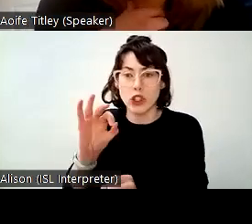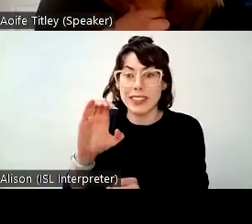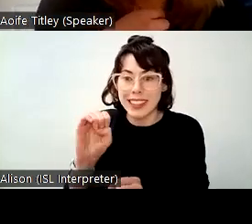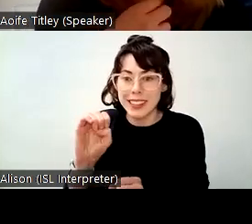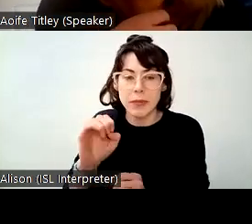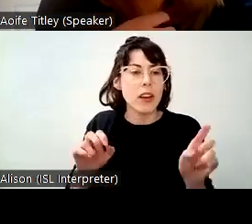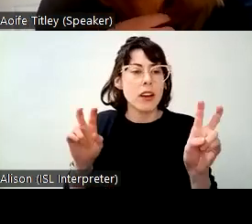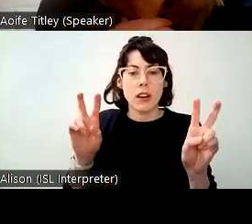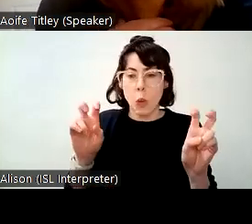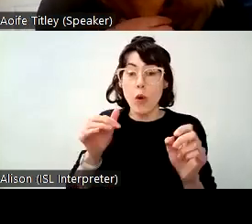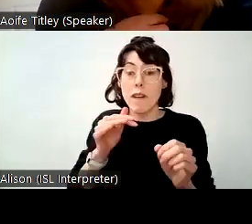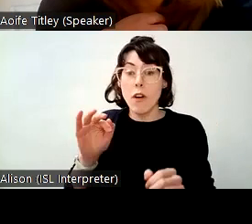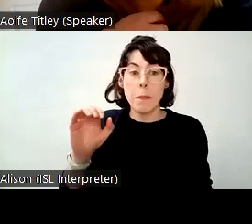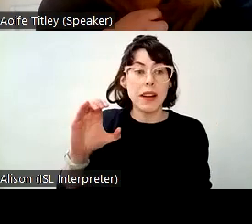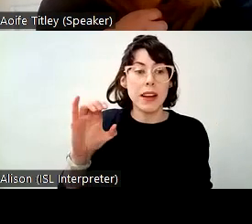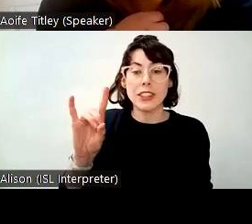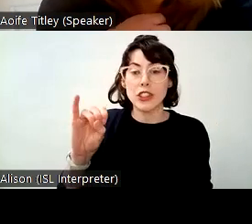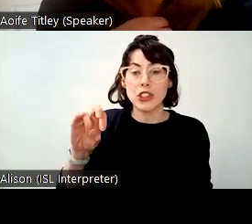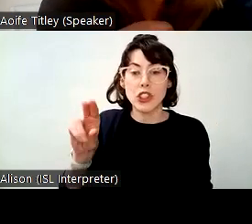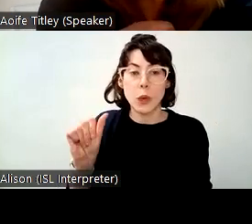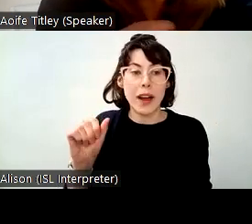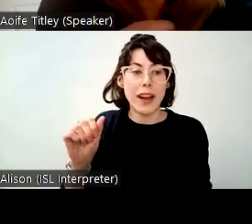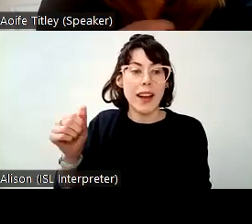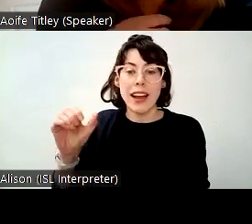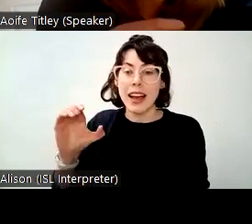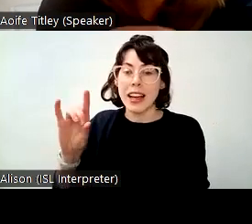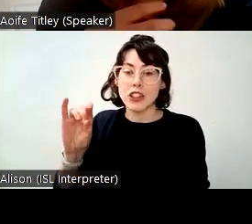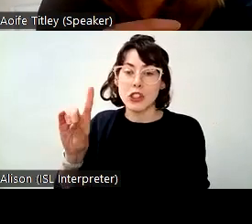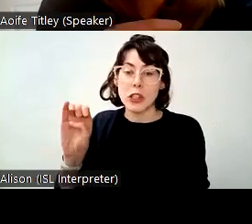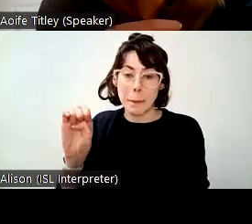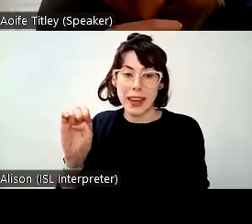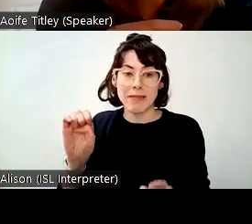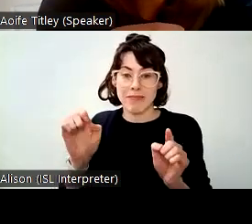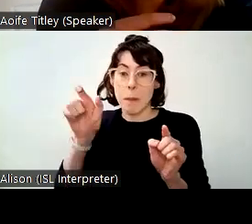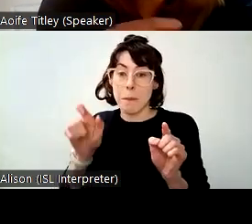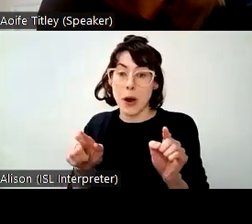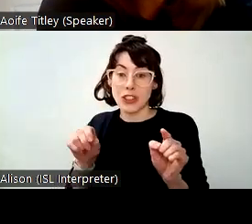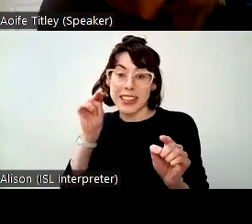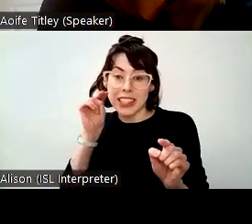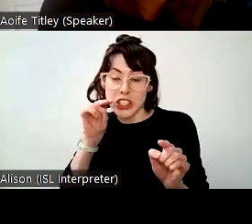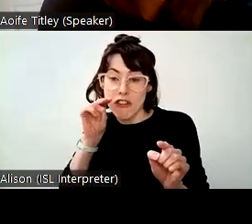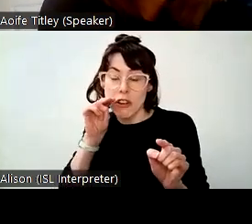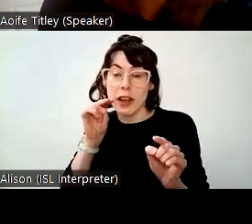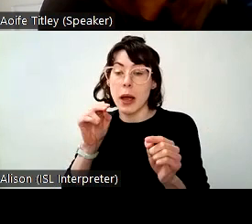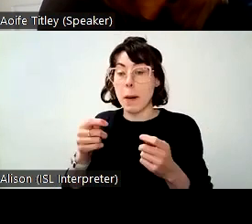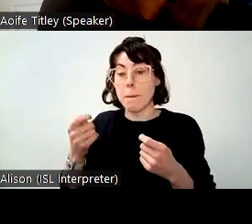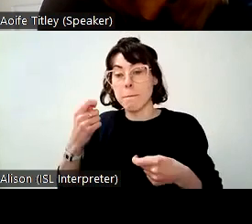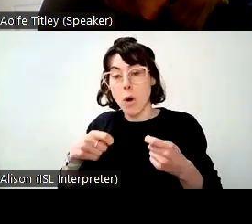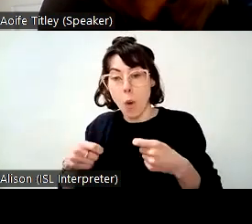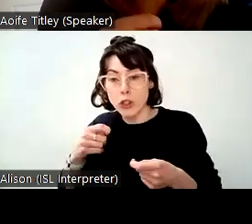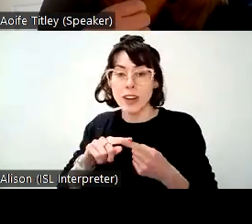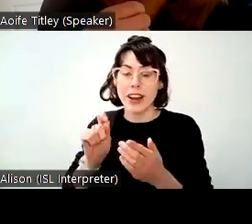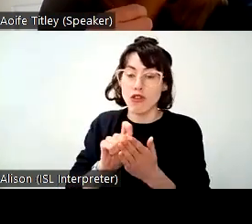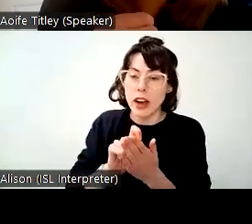Chinua Achebe, as you know, who's a Nigerian poet and writer. And again, talking really very much about the complexity of colonization and